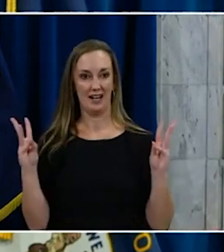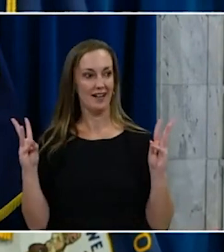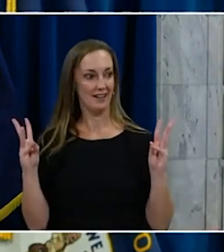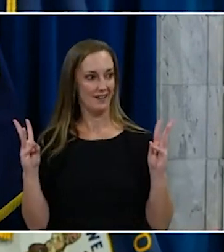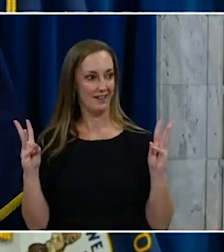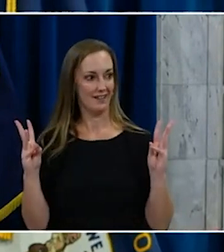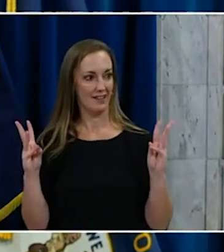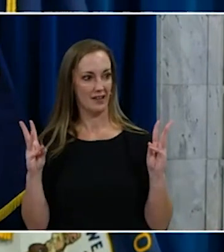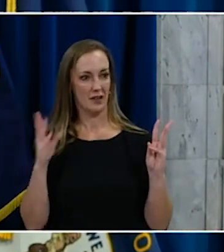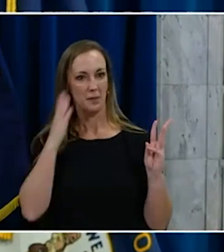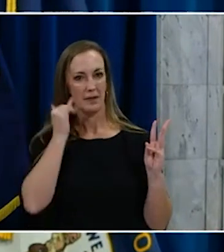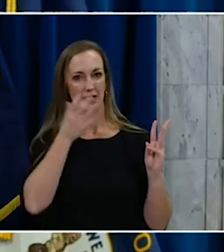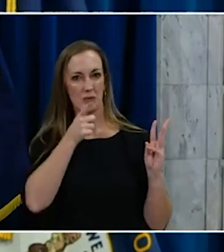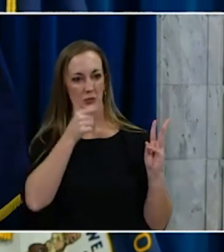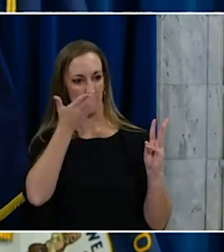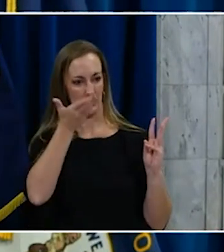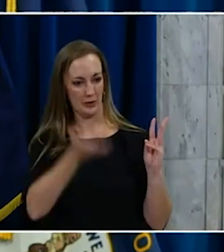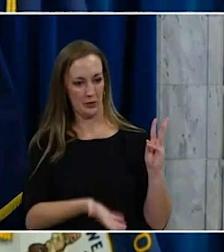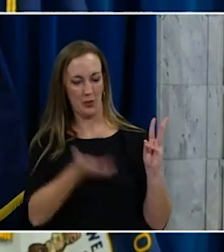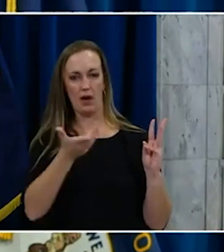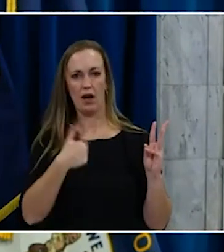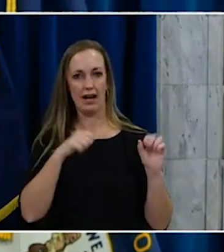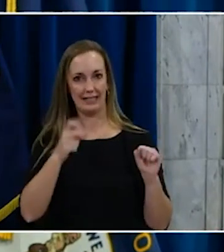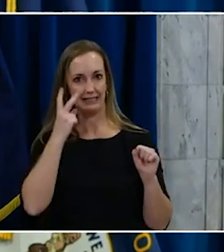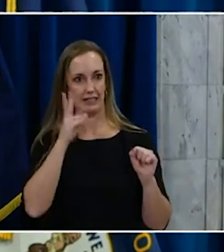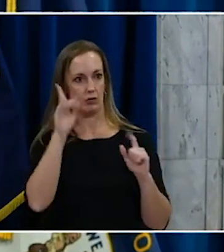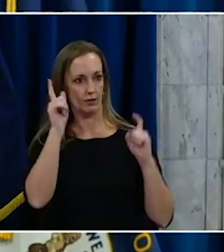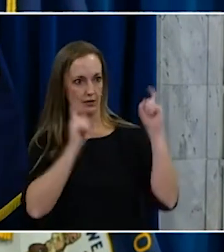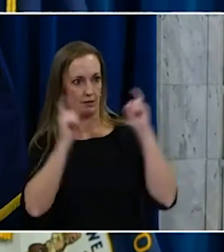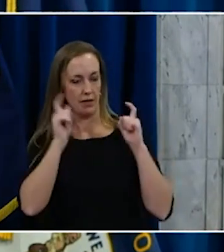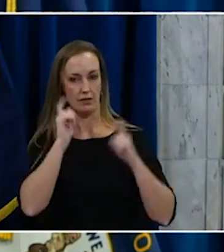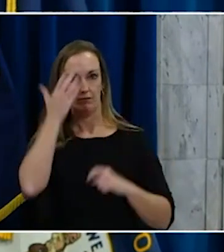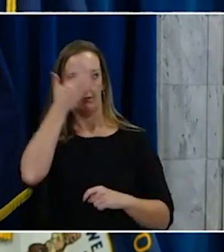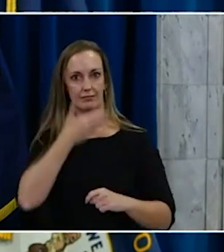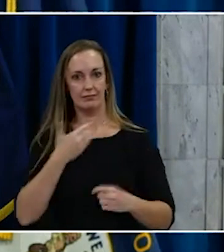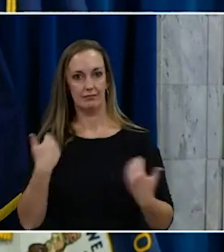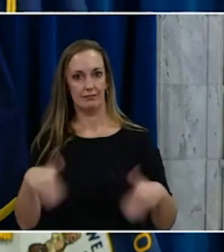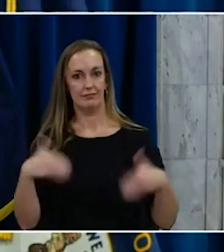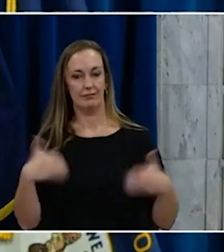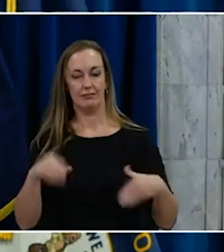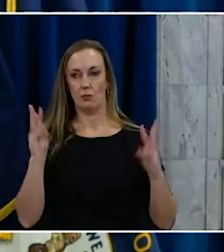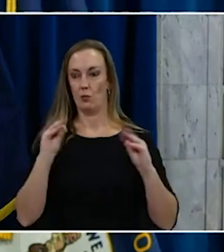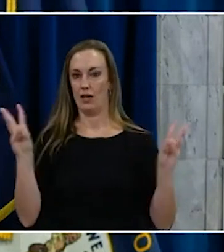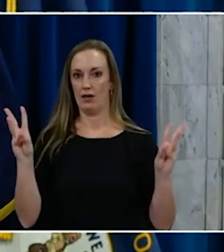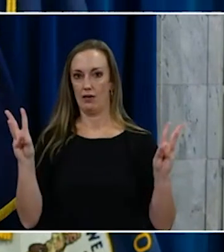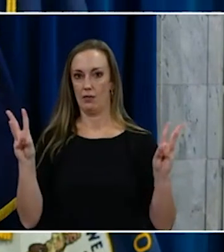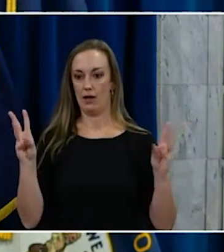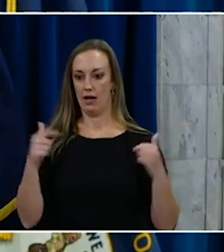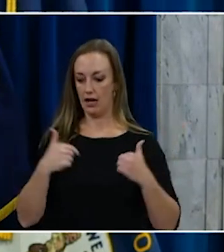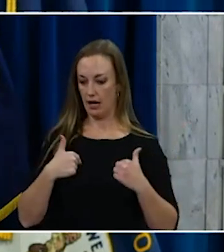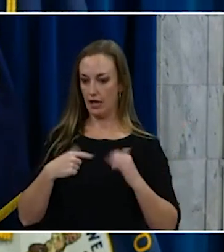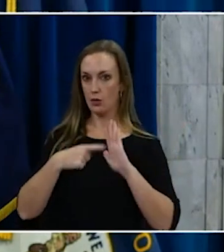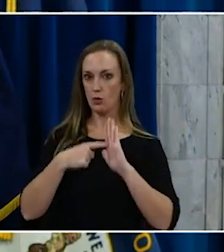Just because of who you are, I can see that on your face and on your demeanor of, wow, I